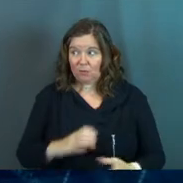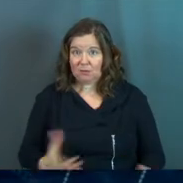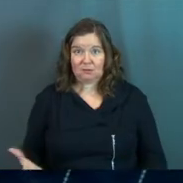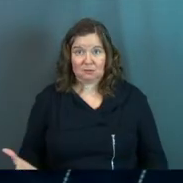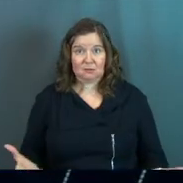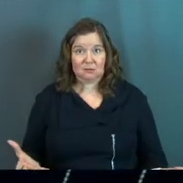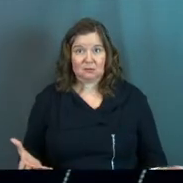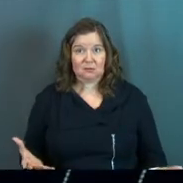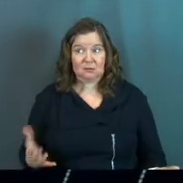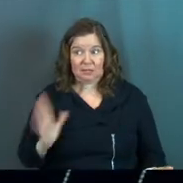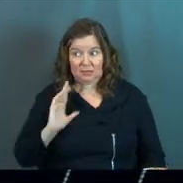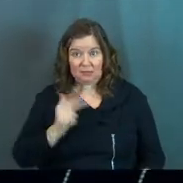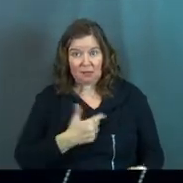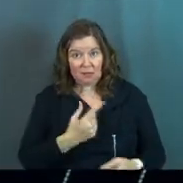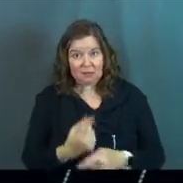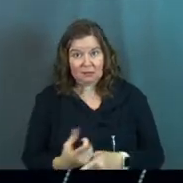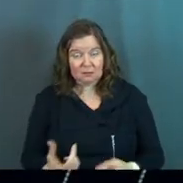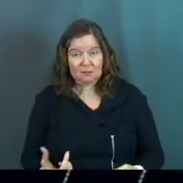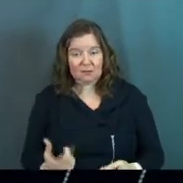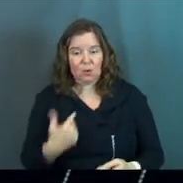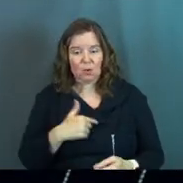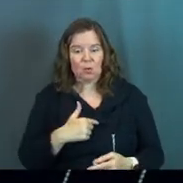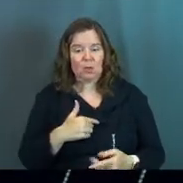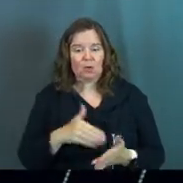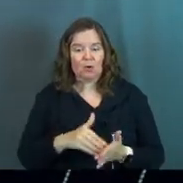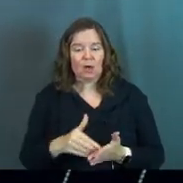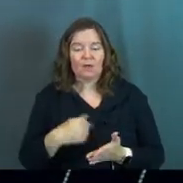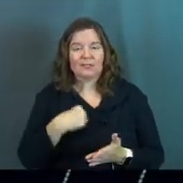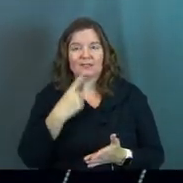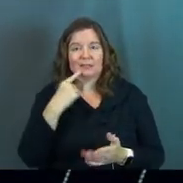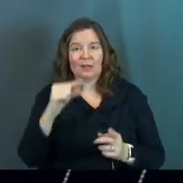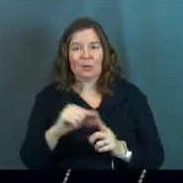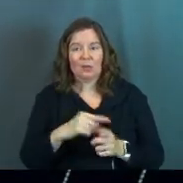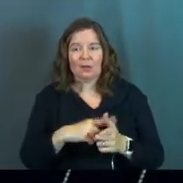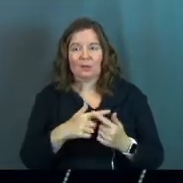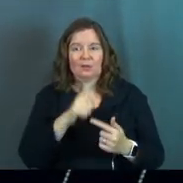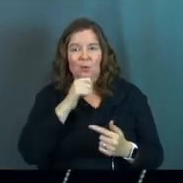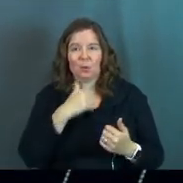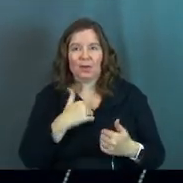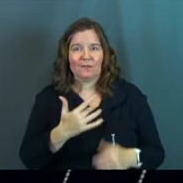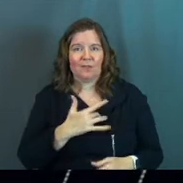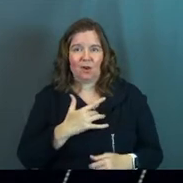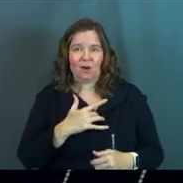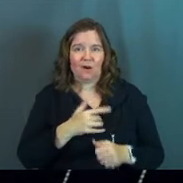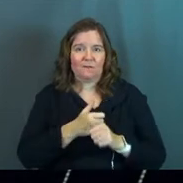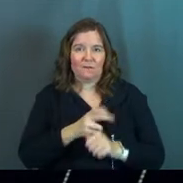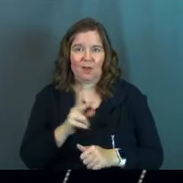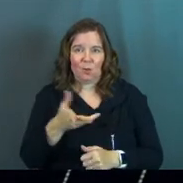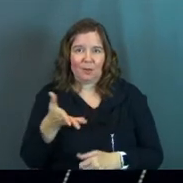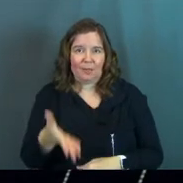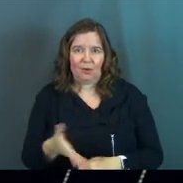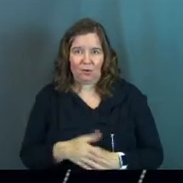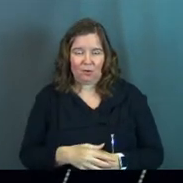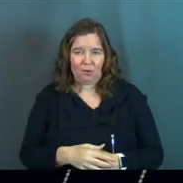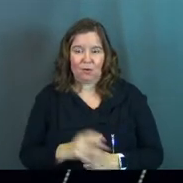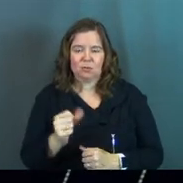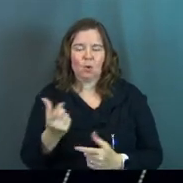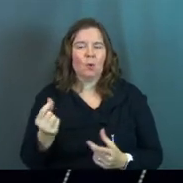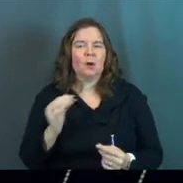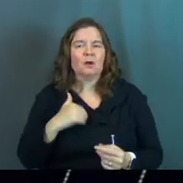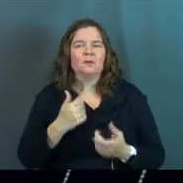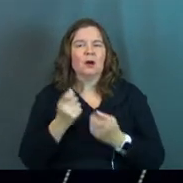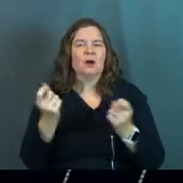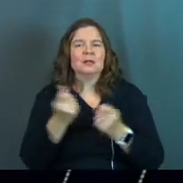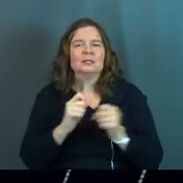Christians. Is this us? We so often say the words, and then we don't have the heart follow-up there. And so what